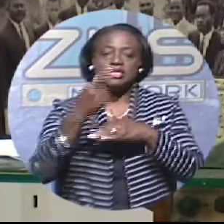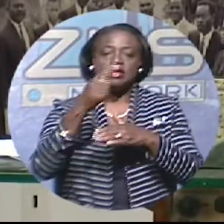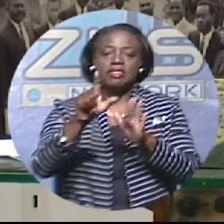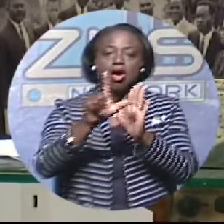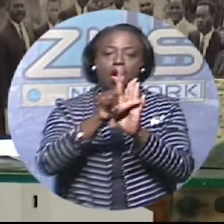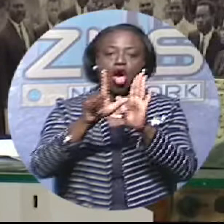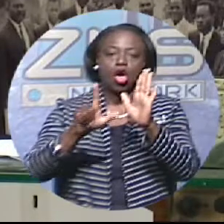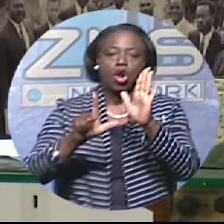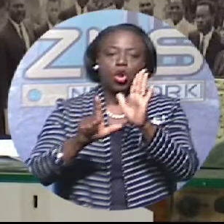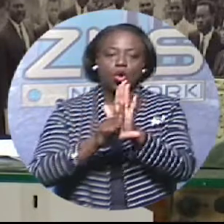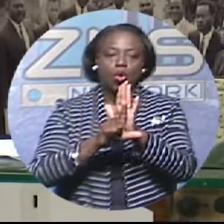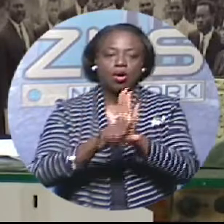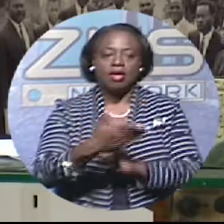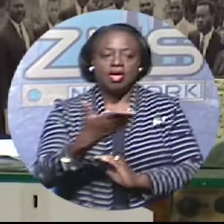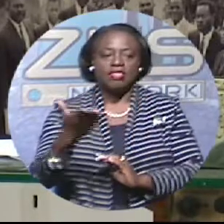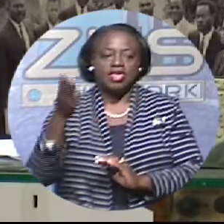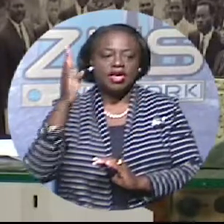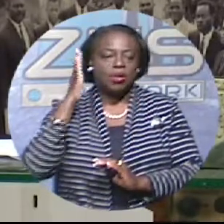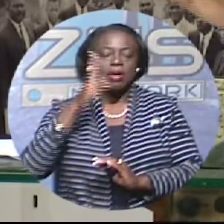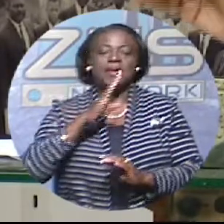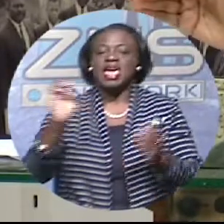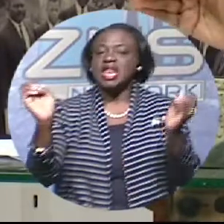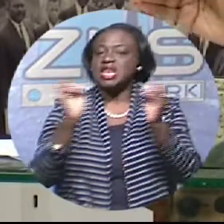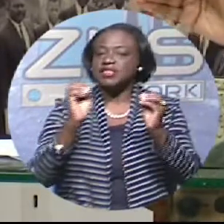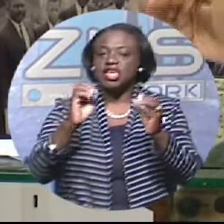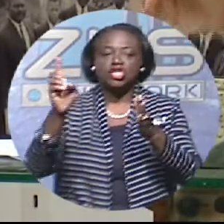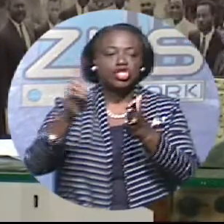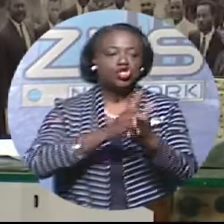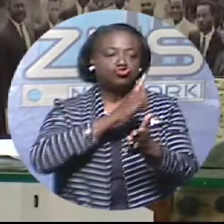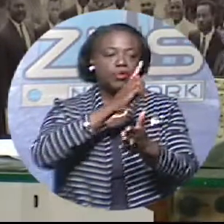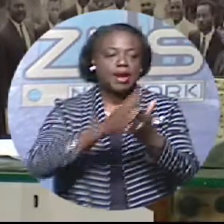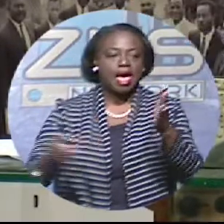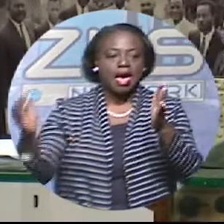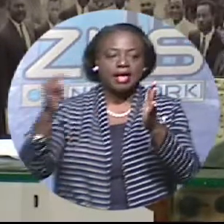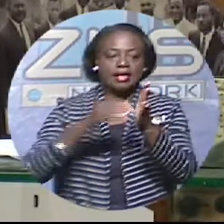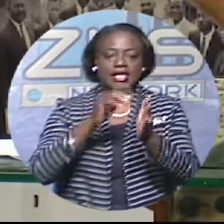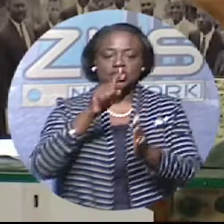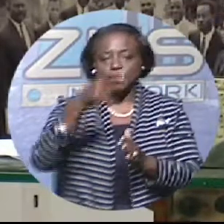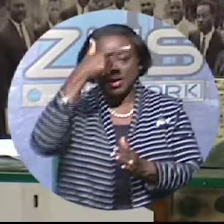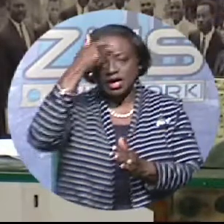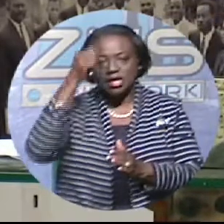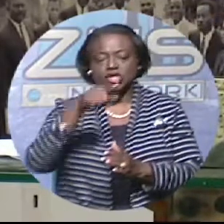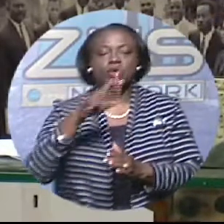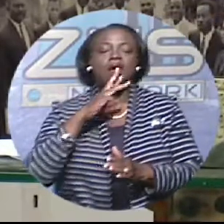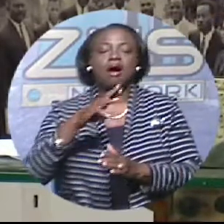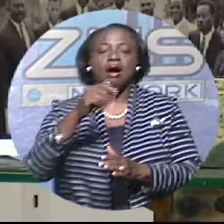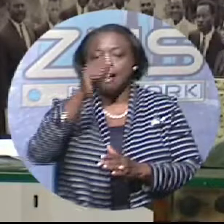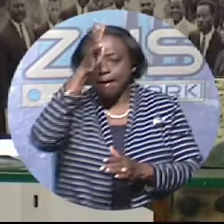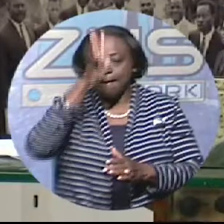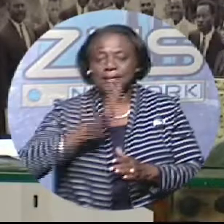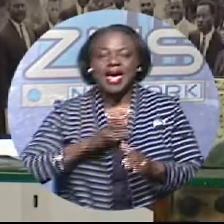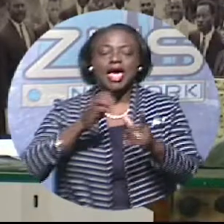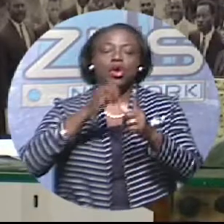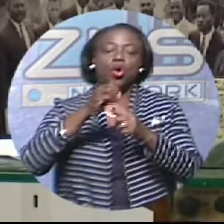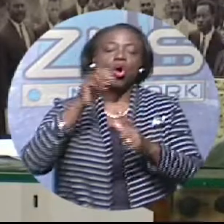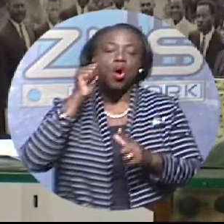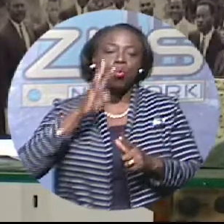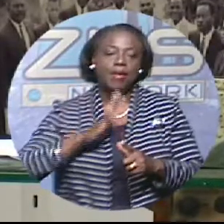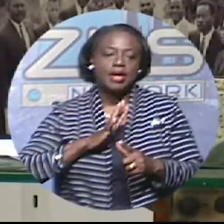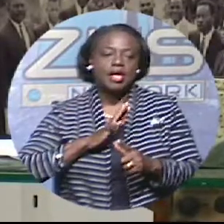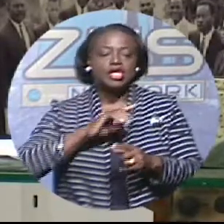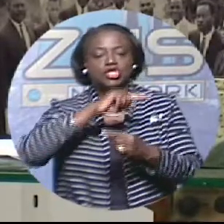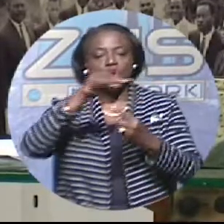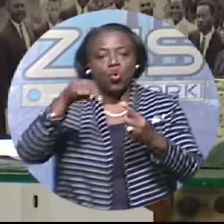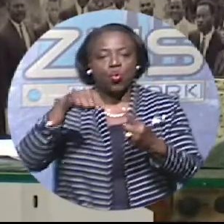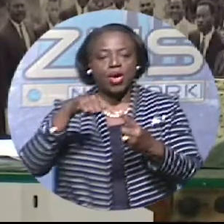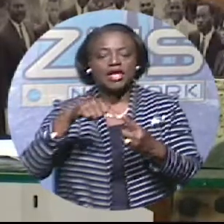law, there should be nothing to discriminate against you because you are a man and because you are a woman. So when you start on